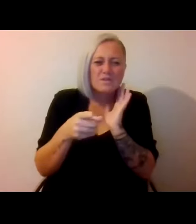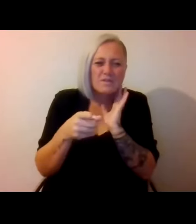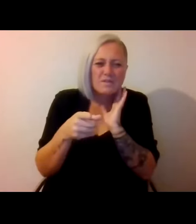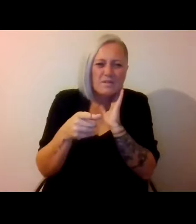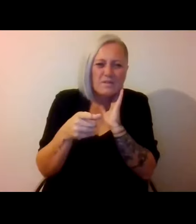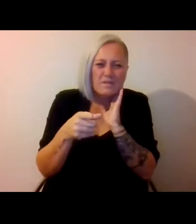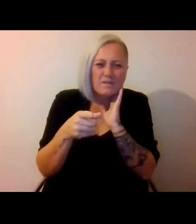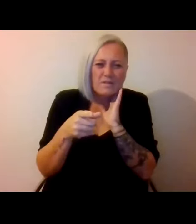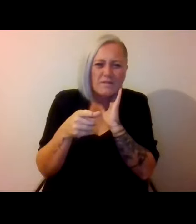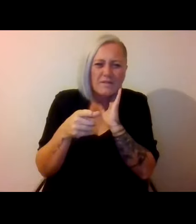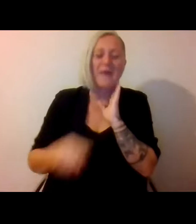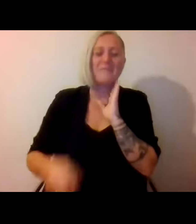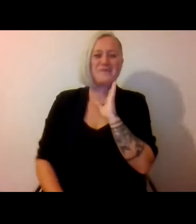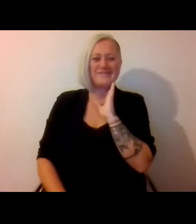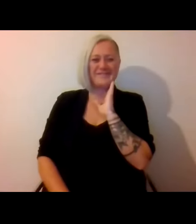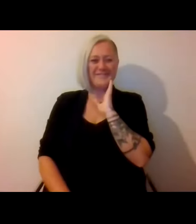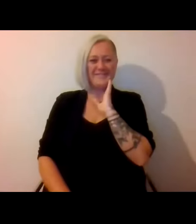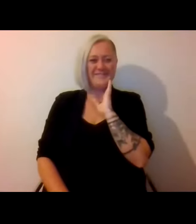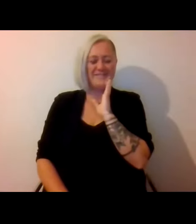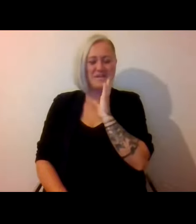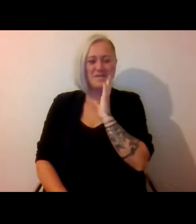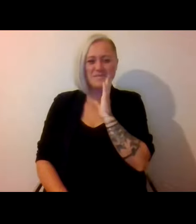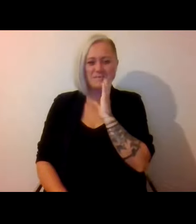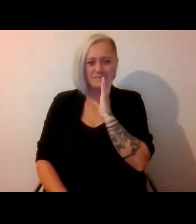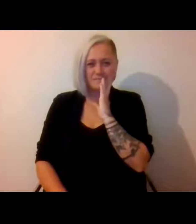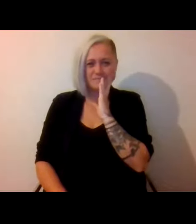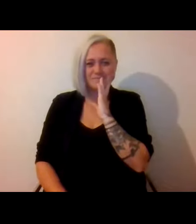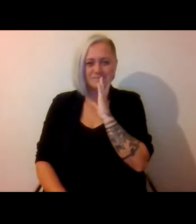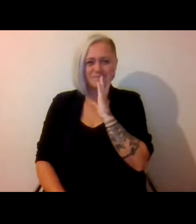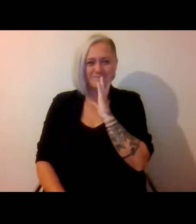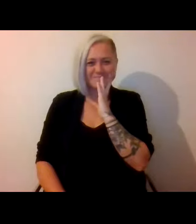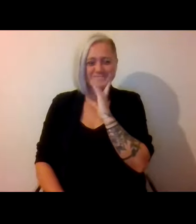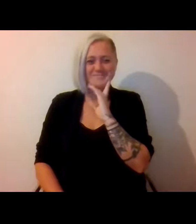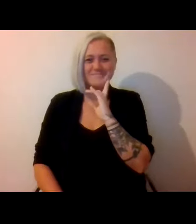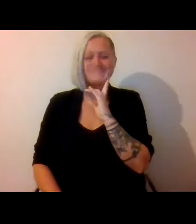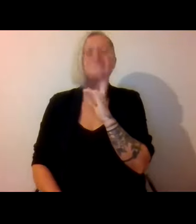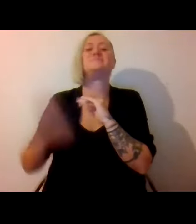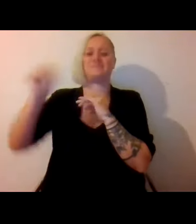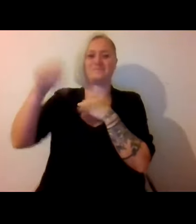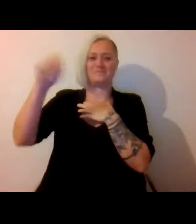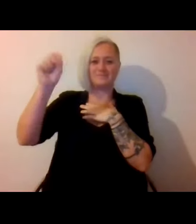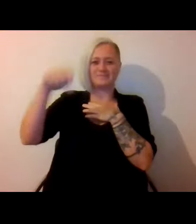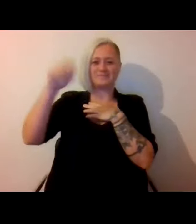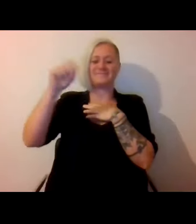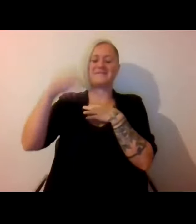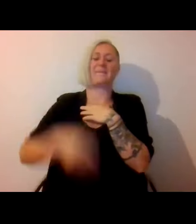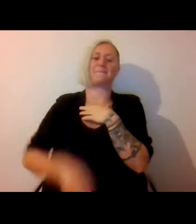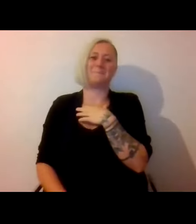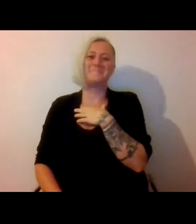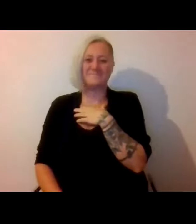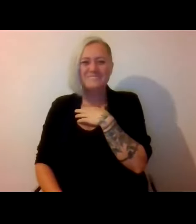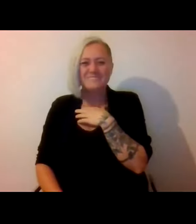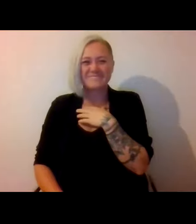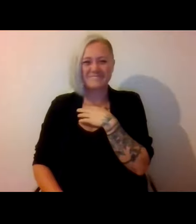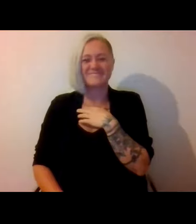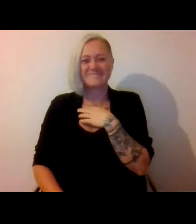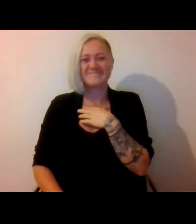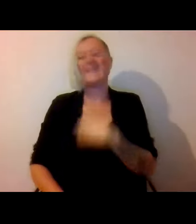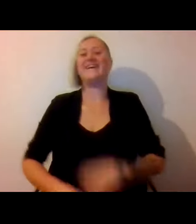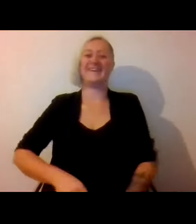Mute. Yeah, mute's on. There we go. Can you hear me? Yeah. Yes, thank you.